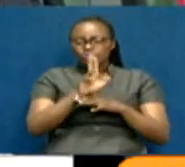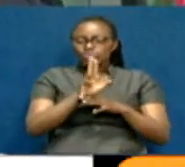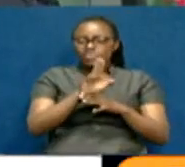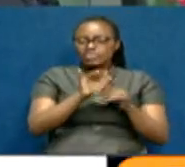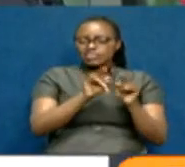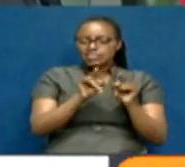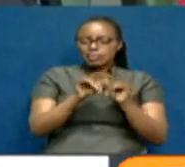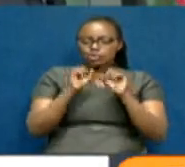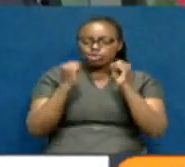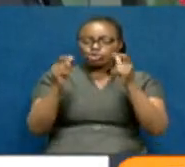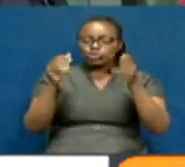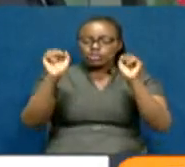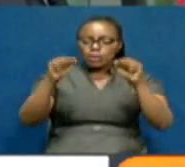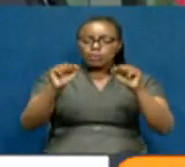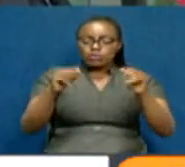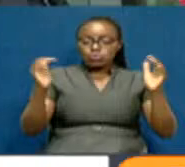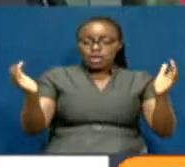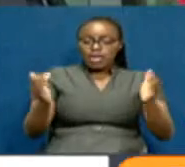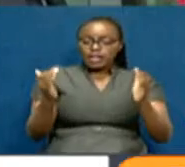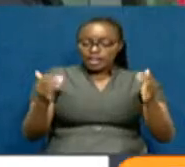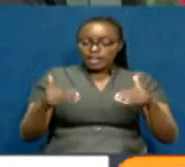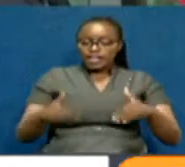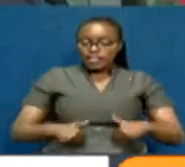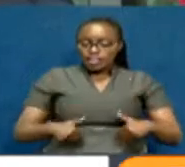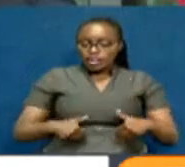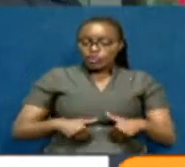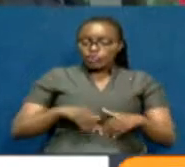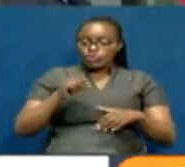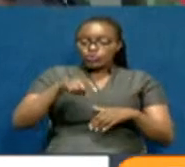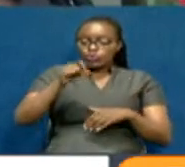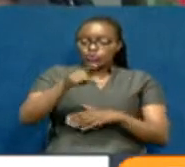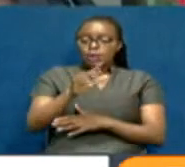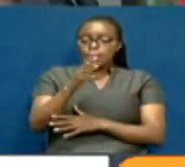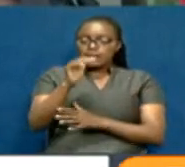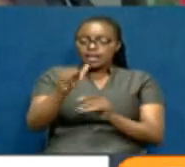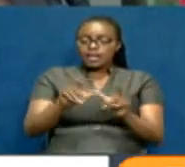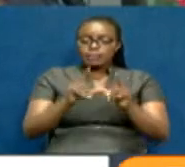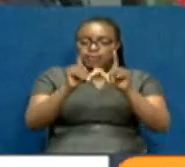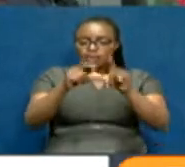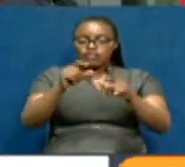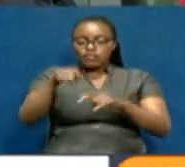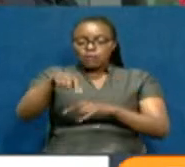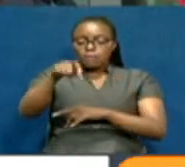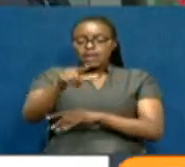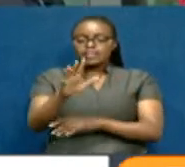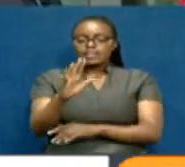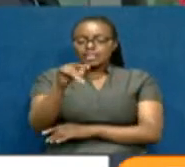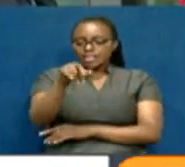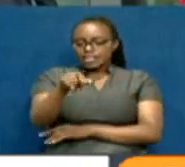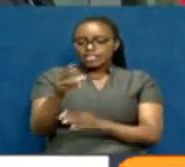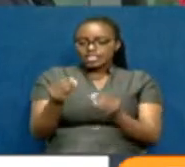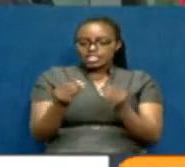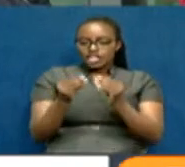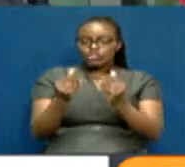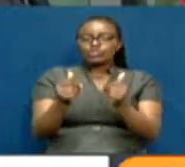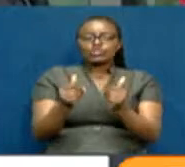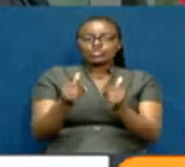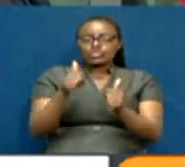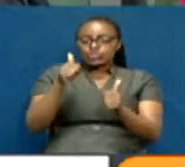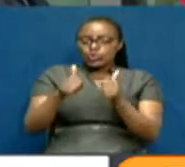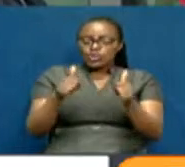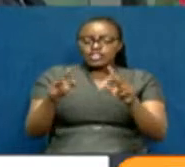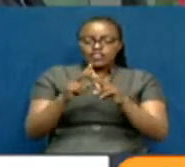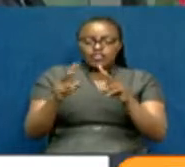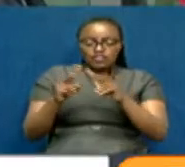platform, and also encouraging young people to plant trees and be rewarded for planting trees. I think that is a solution that is